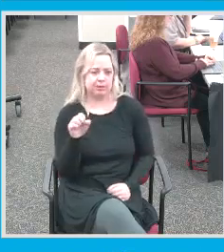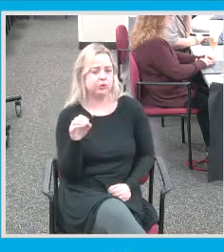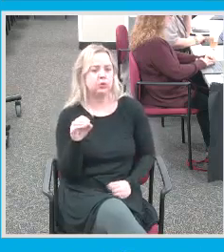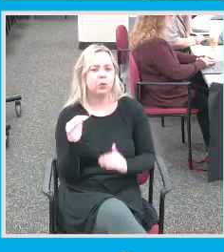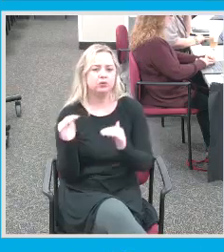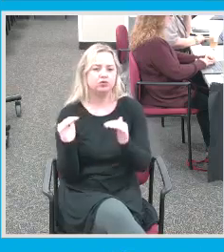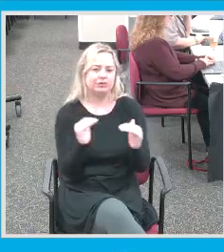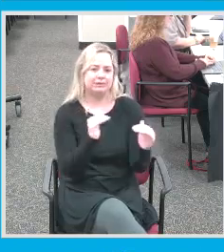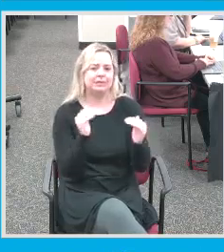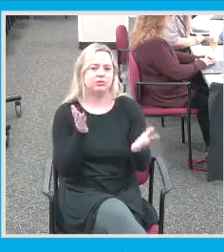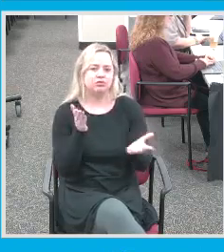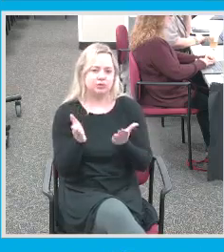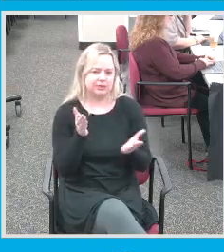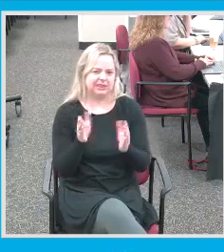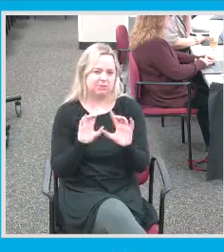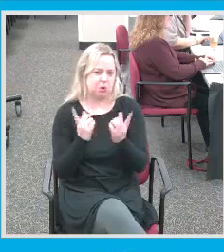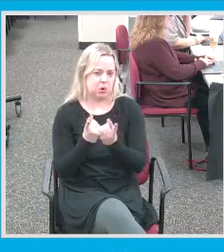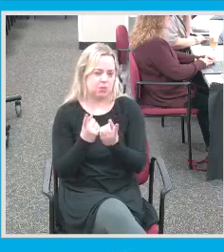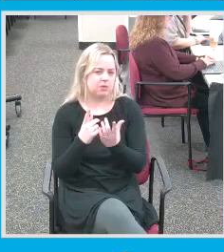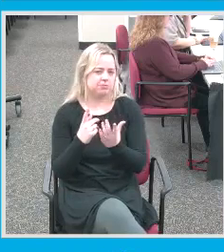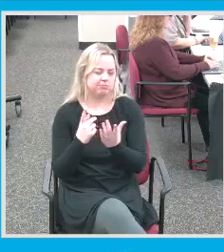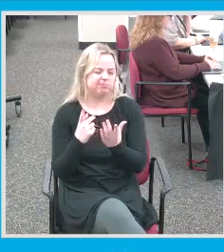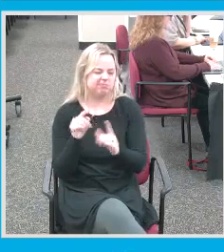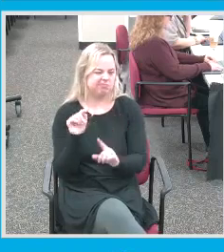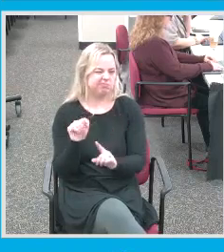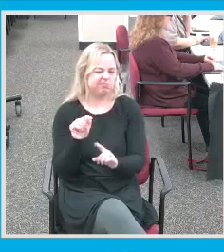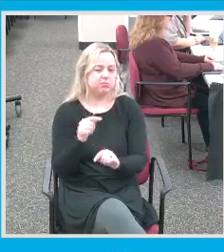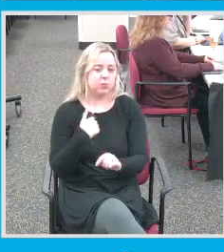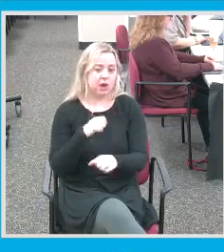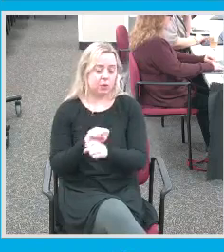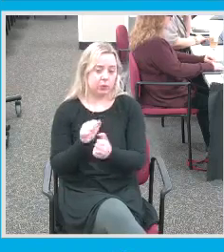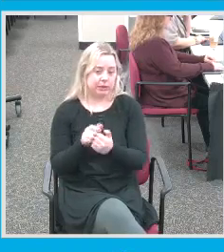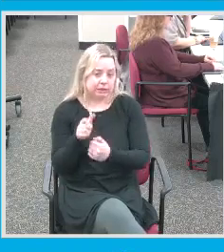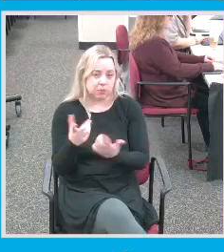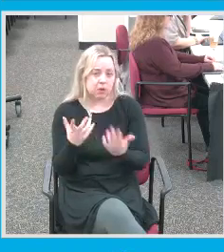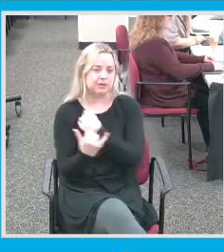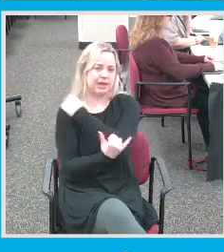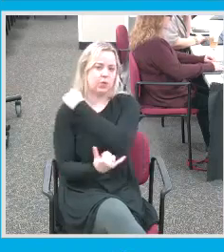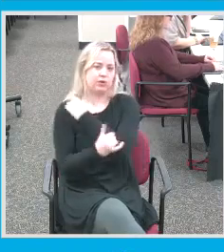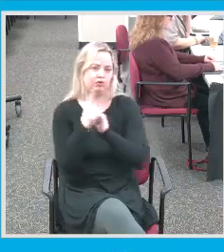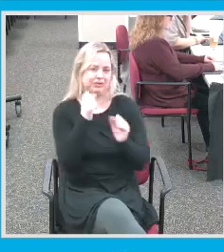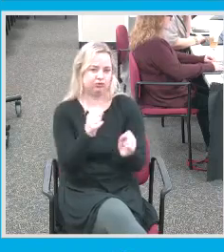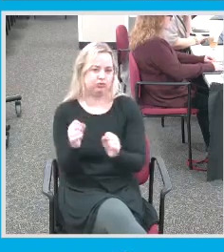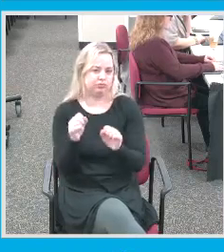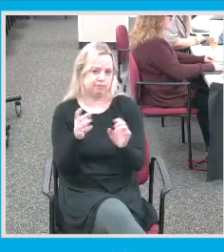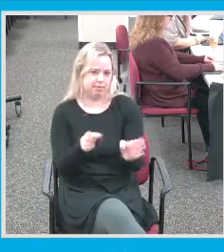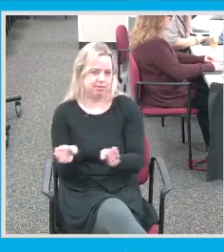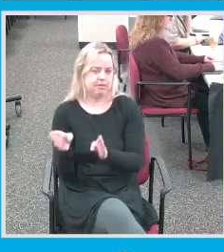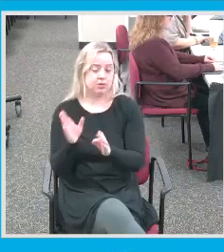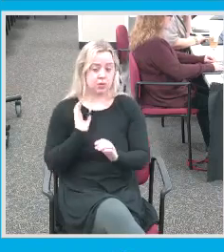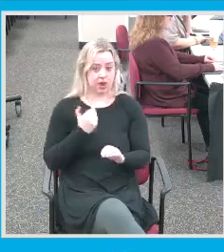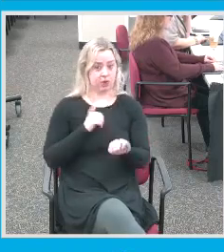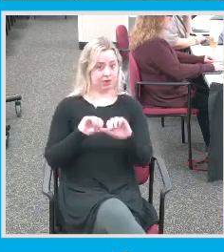Services Department. And I work with him on the county strategic plan, which our agency ties into, and its